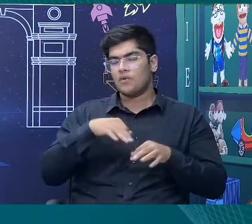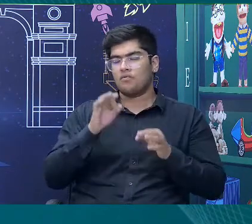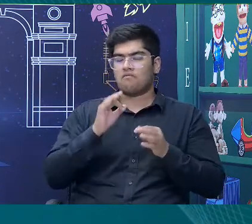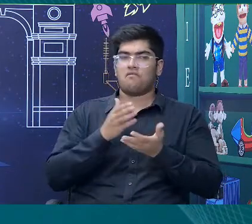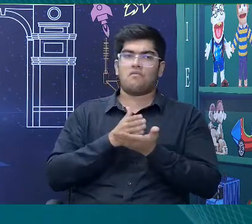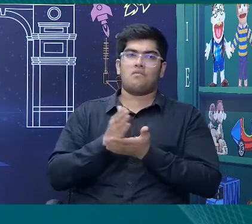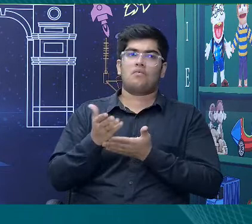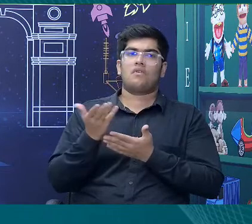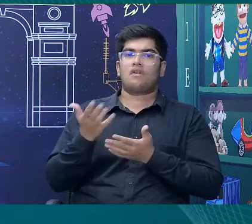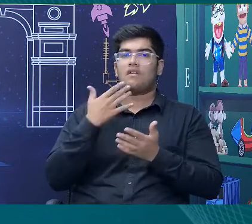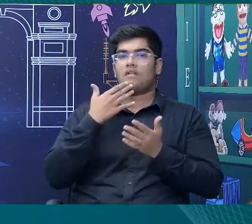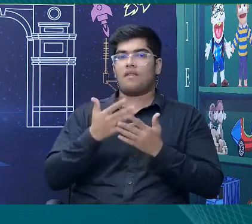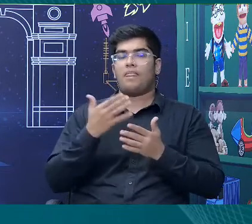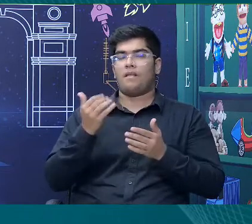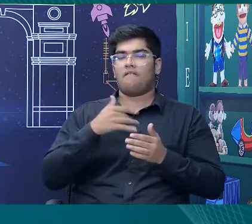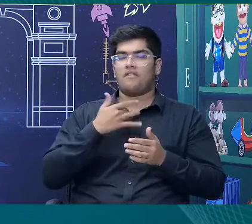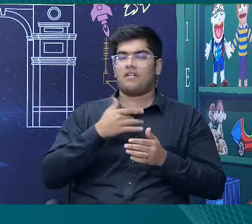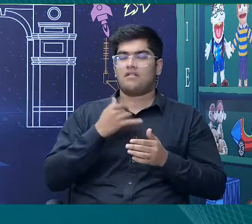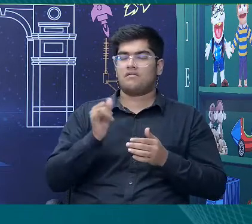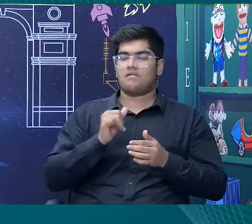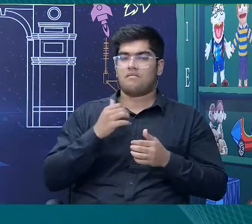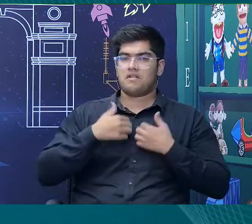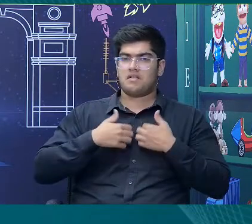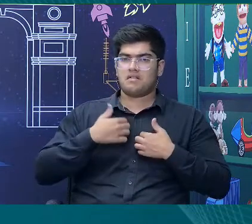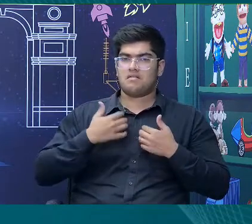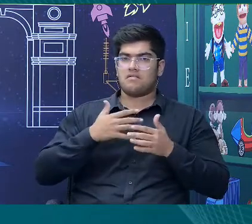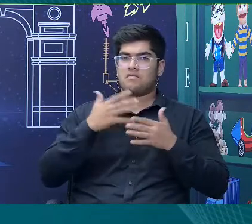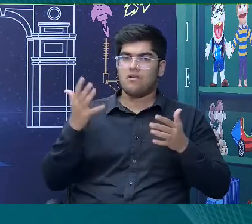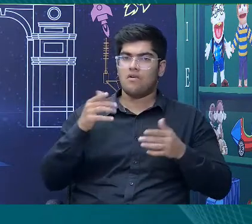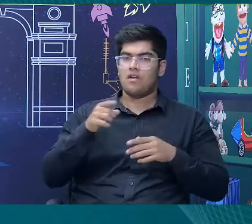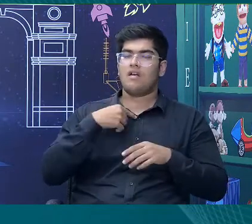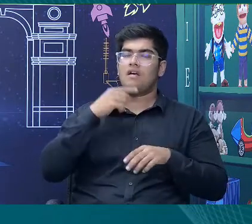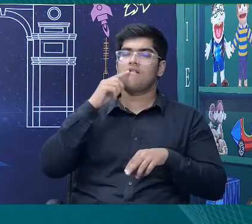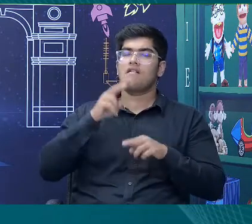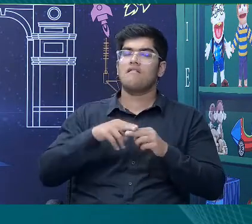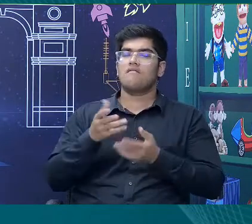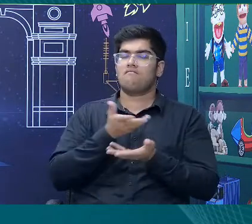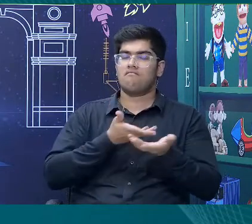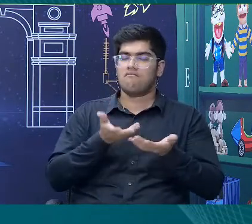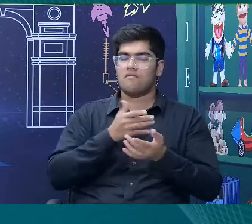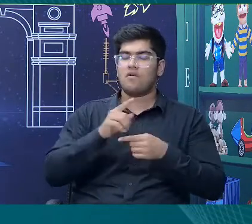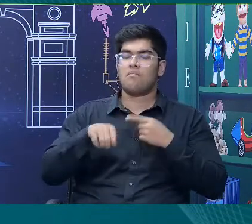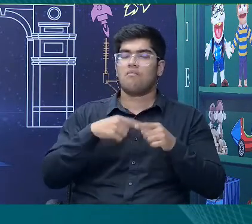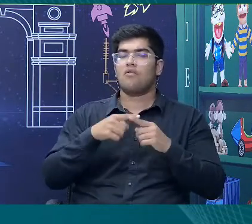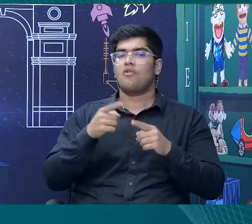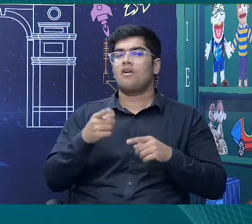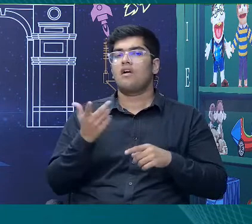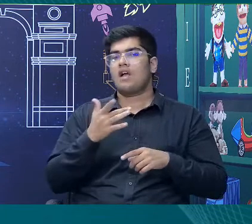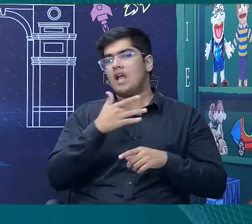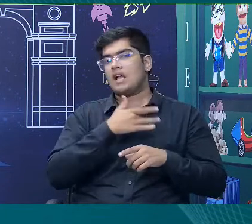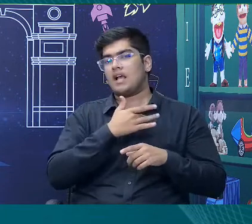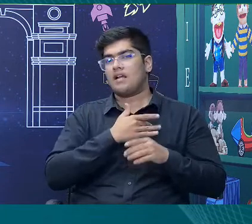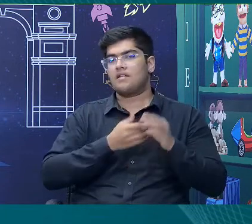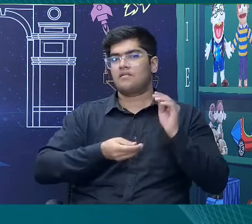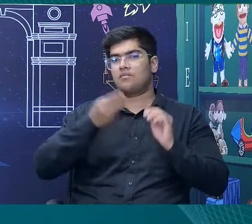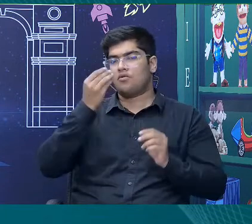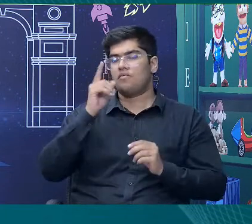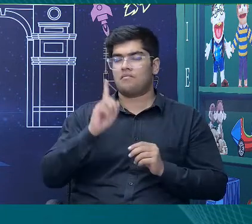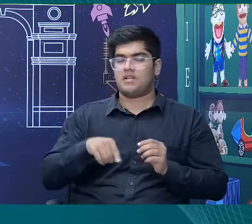manner. I mean, this is really, and if I say the moral of these stories is, if you